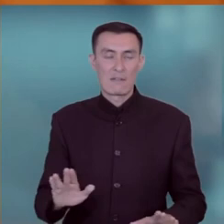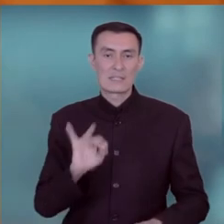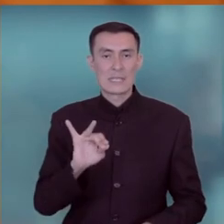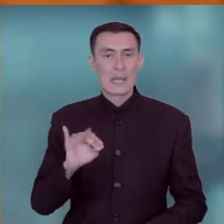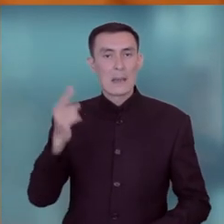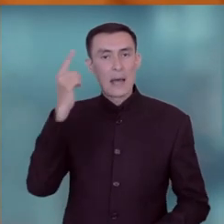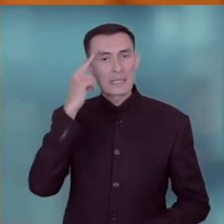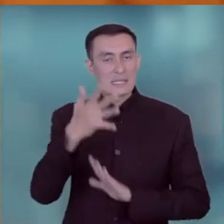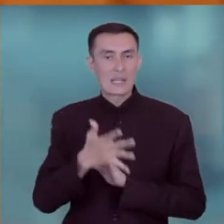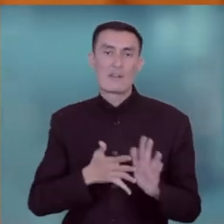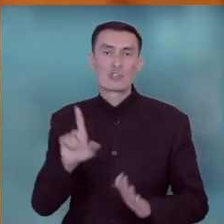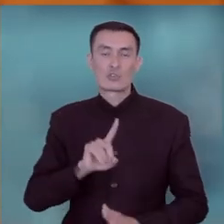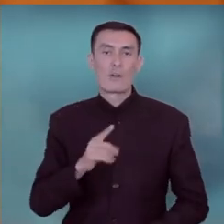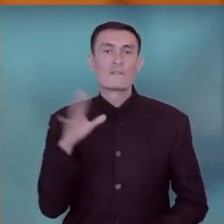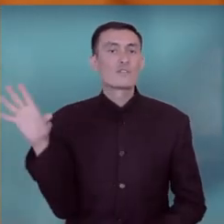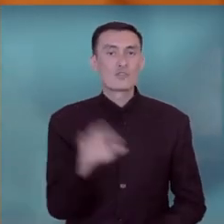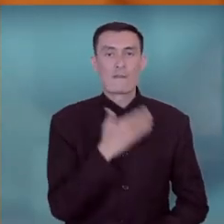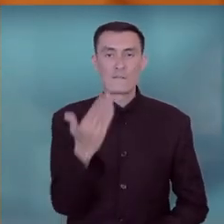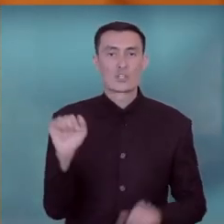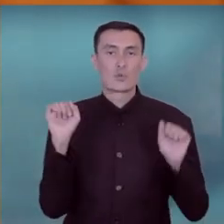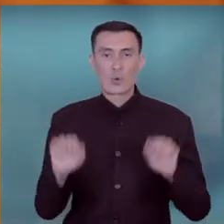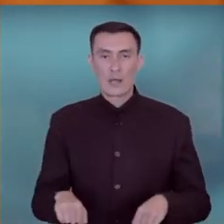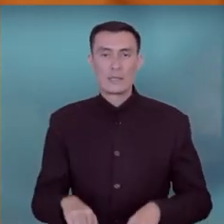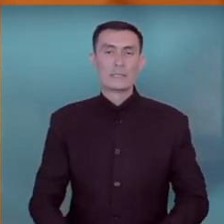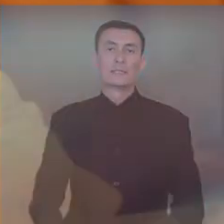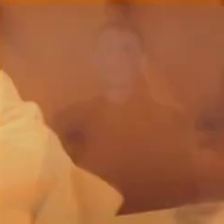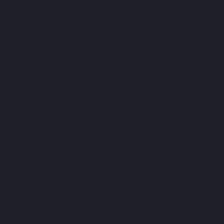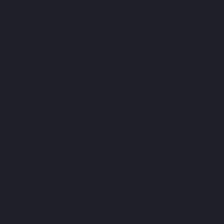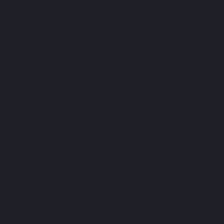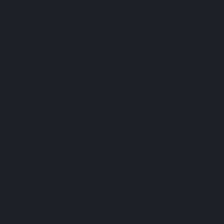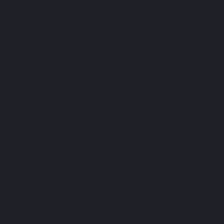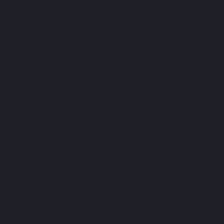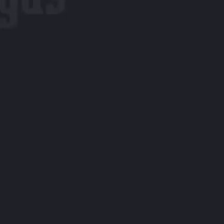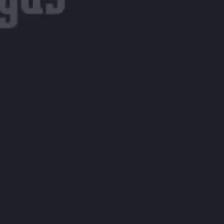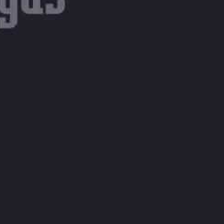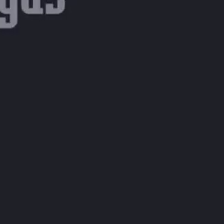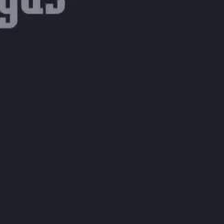on the prize and realize that you hold the keys to success.